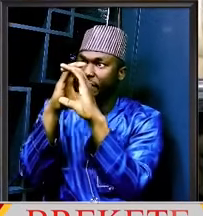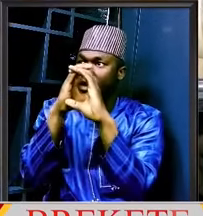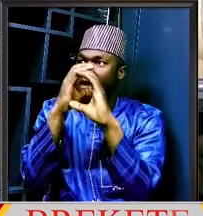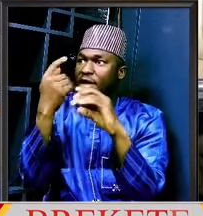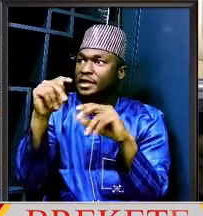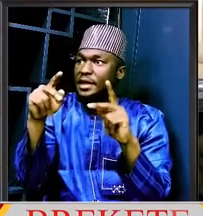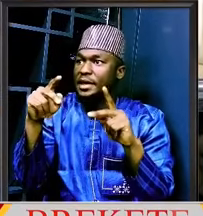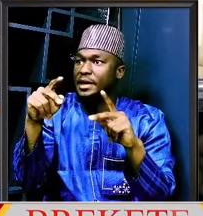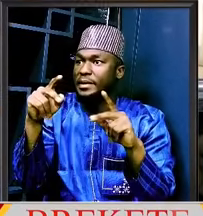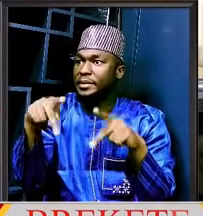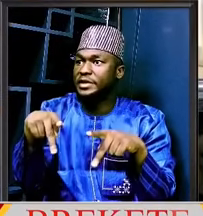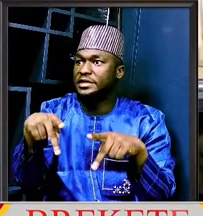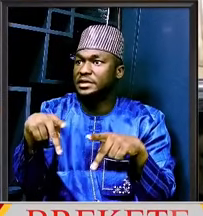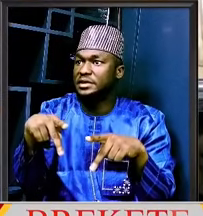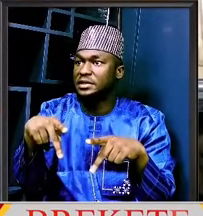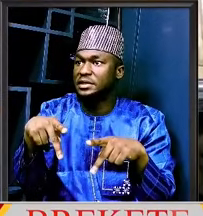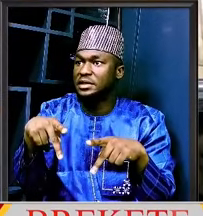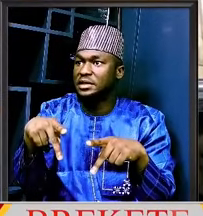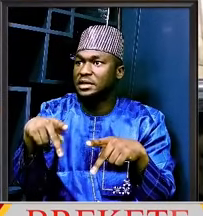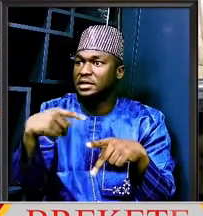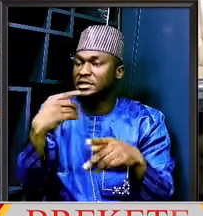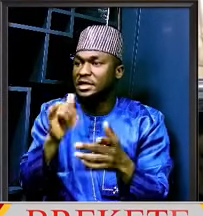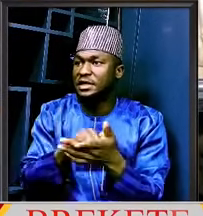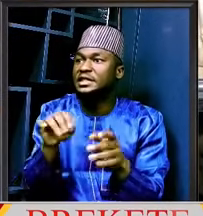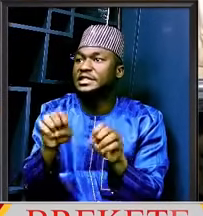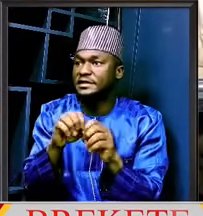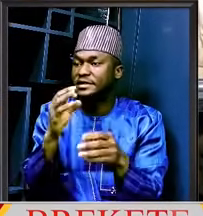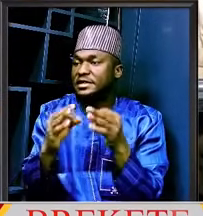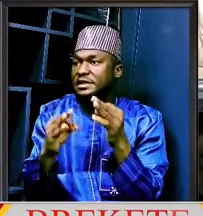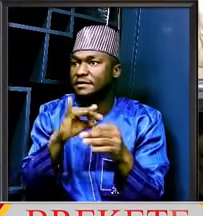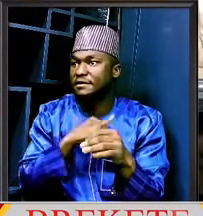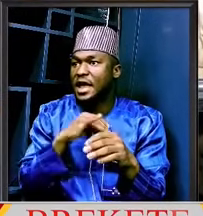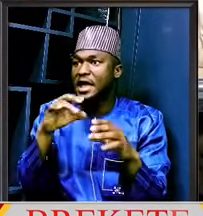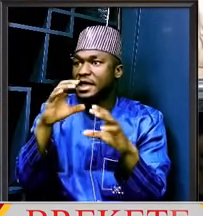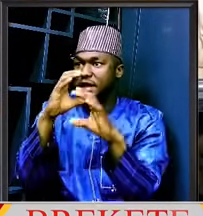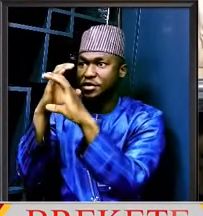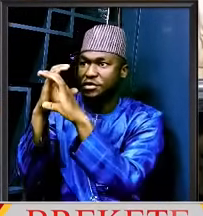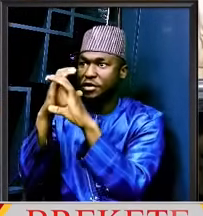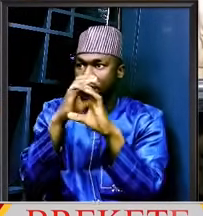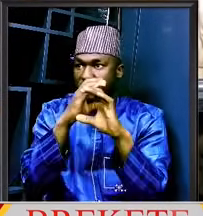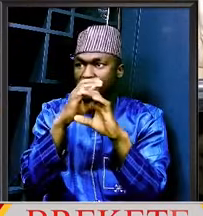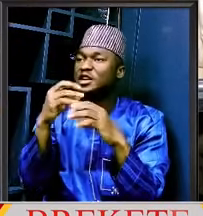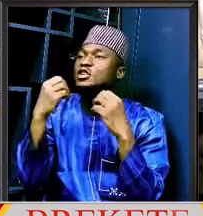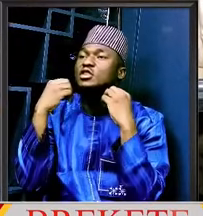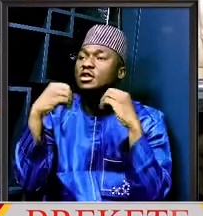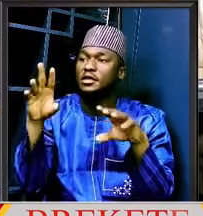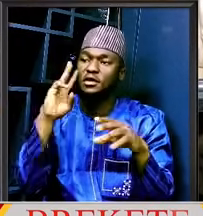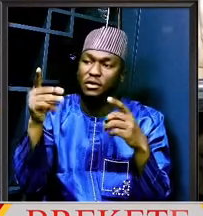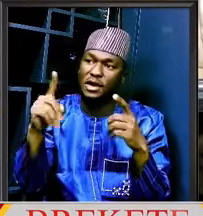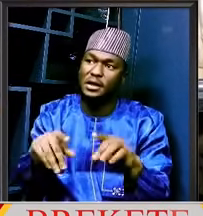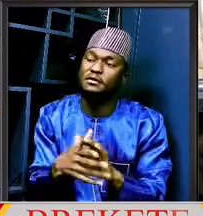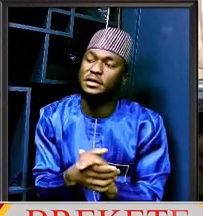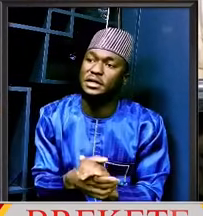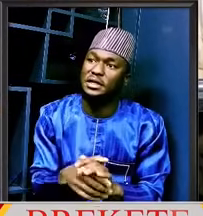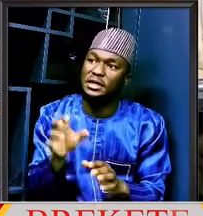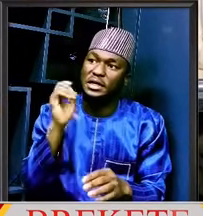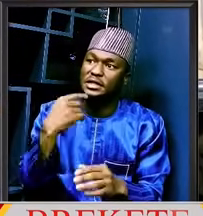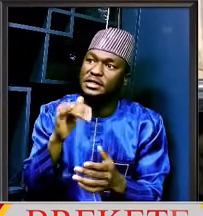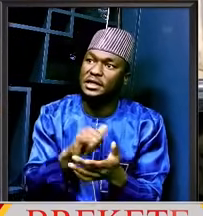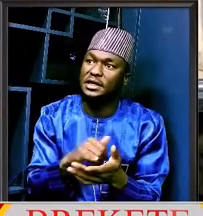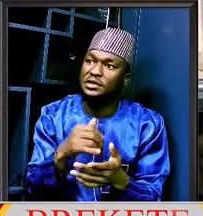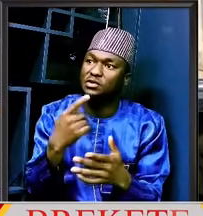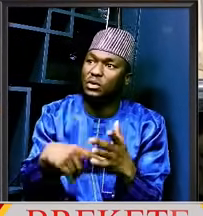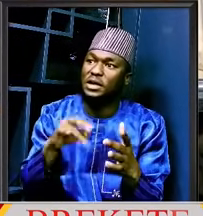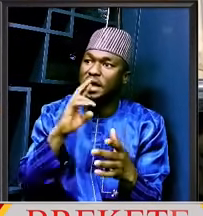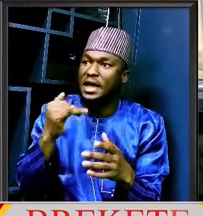that, in fact, I should be recording even video finishes. So as far as they are concerned, if I like, I should record, nothing will happen. So he now said, in fact,